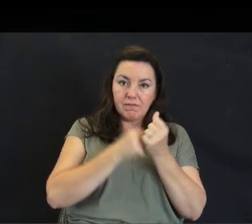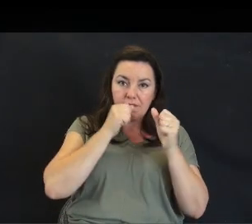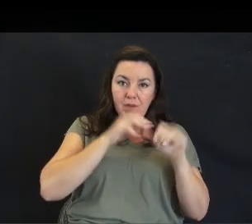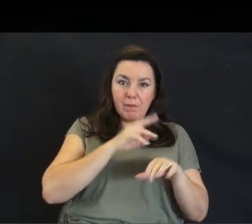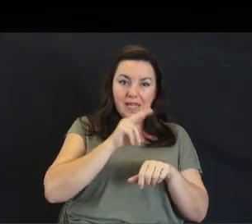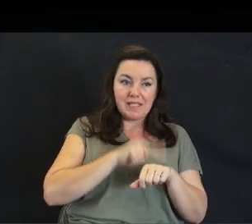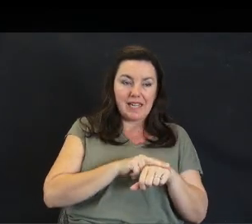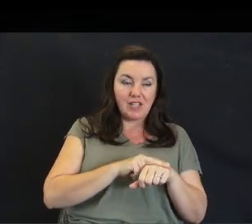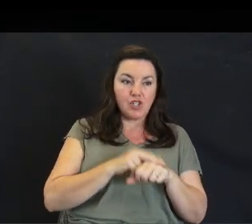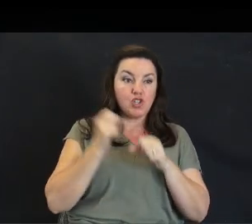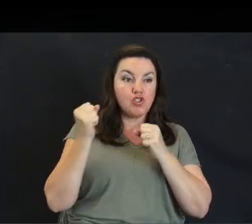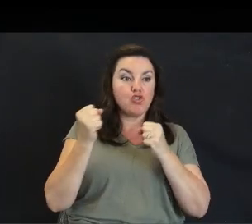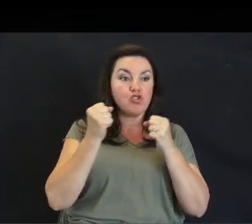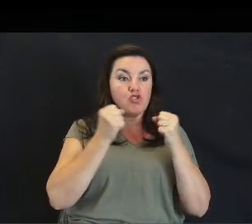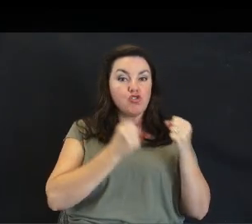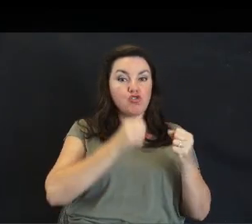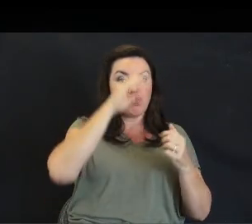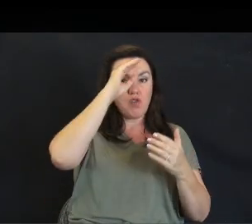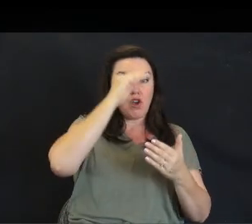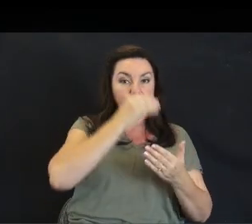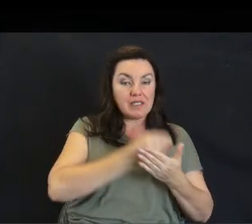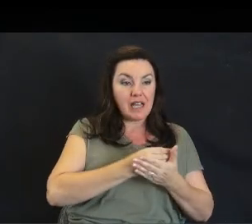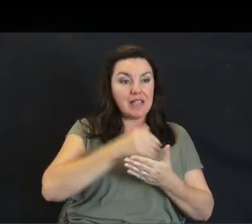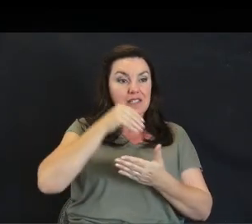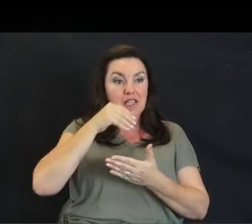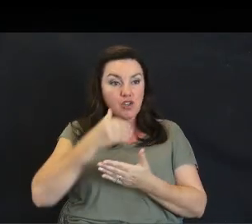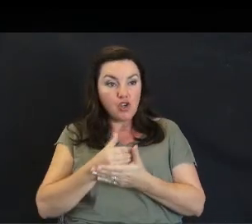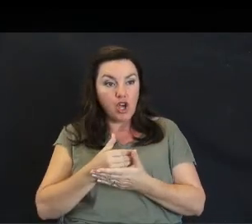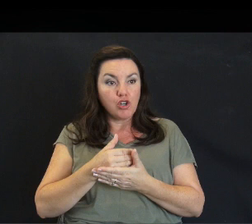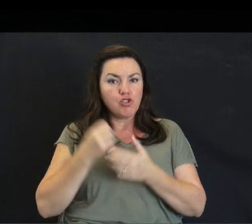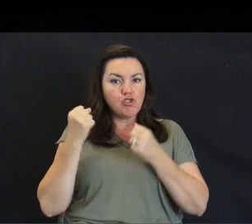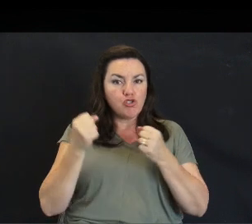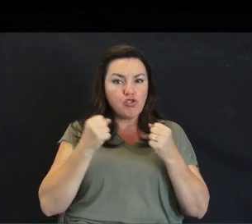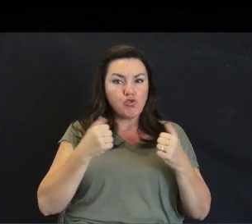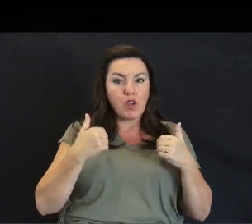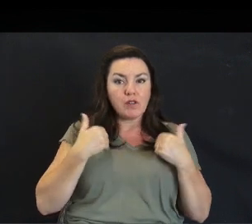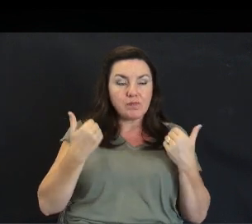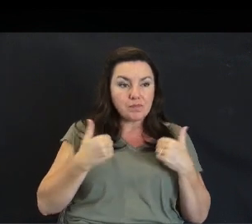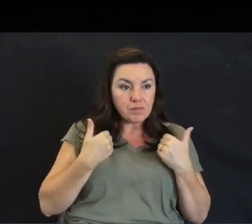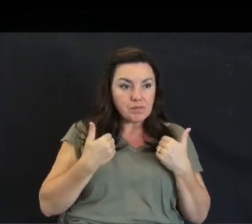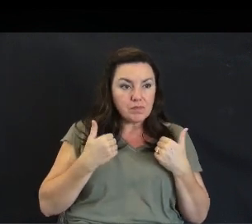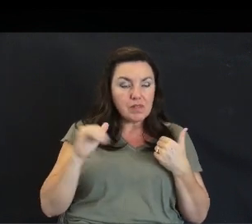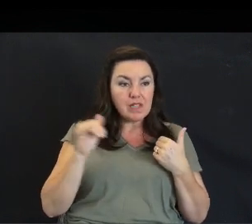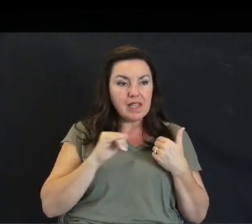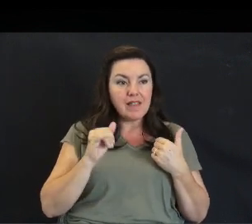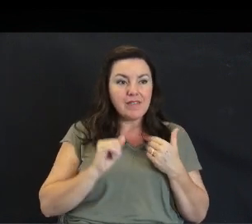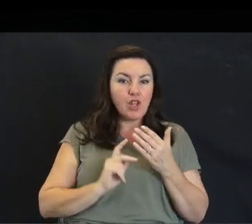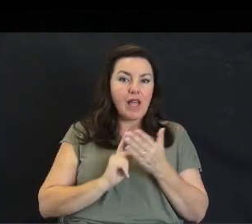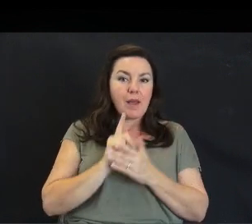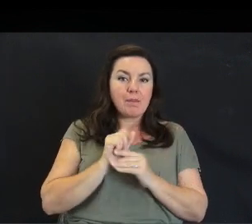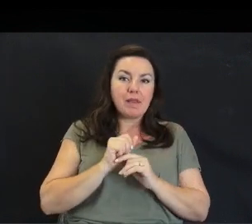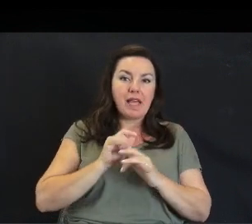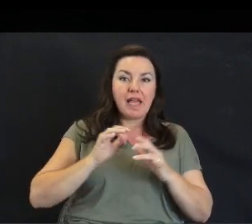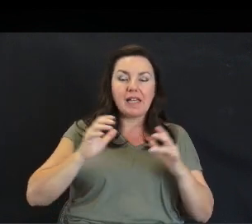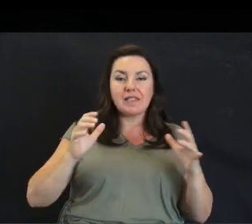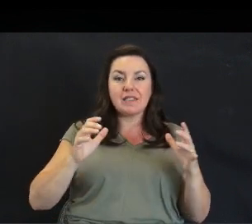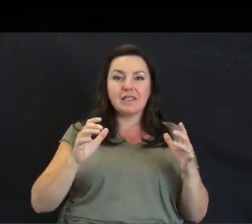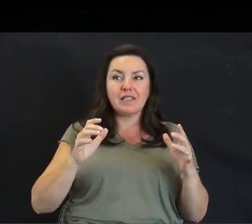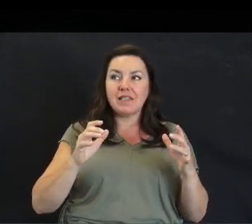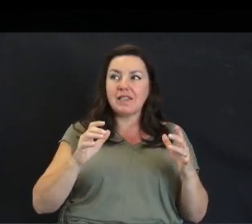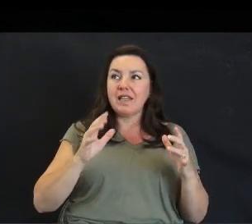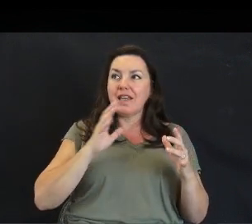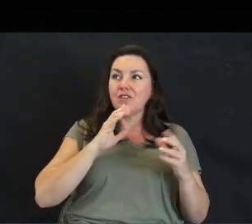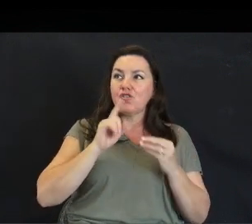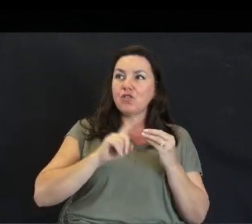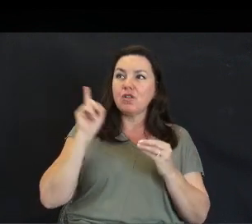Is strong sons and daughters Strong youth May our sons In their youth Be like plants full grown Our daughters Like corner pillars Cut for